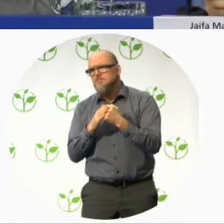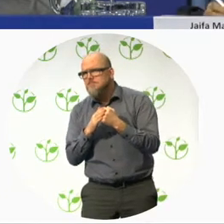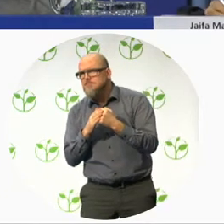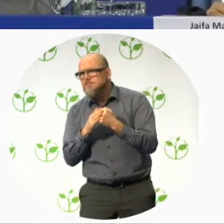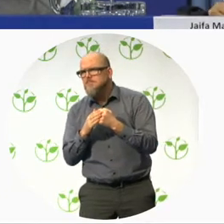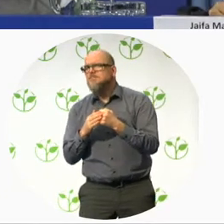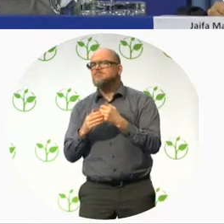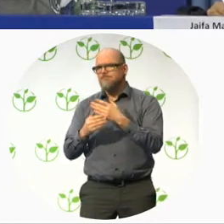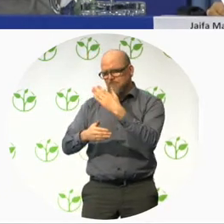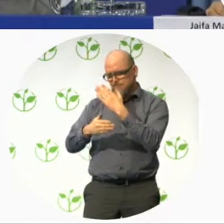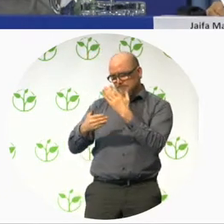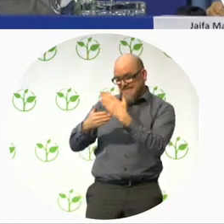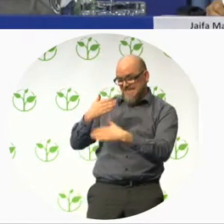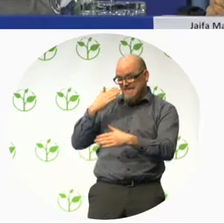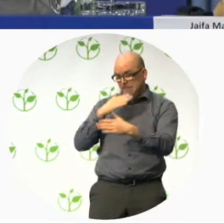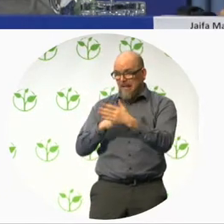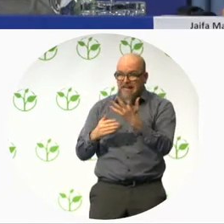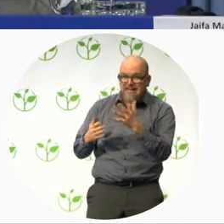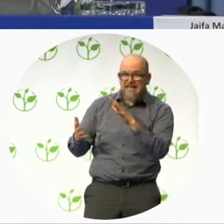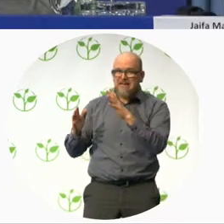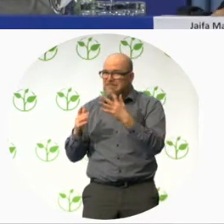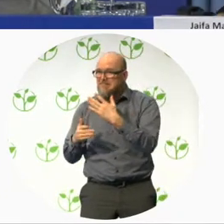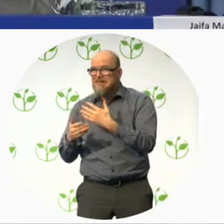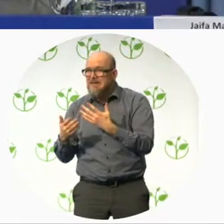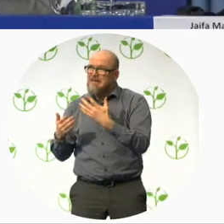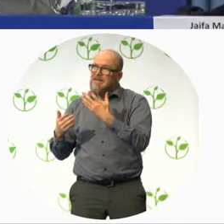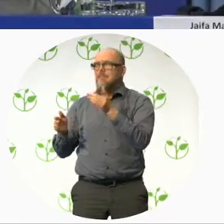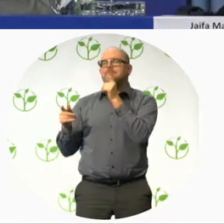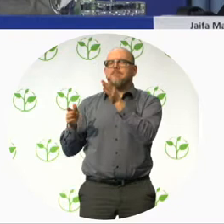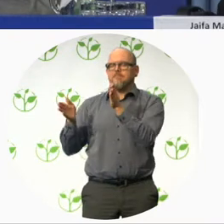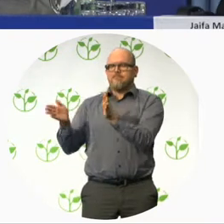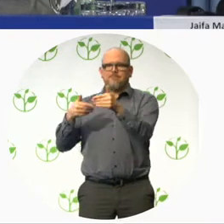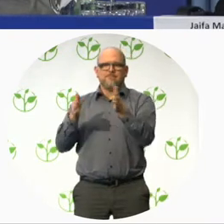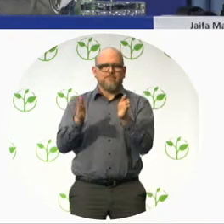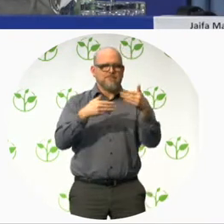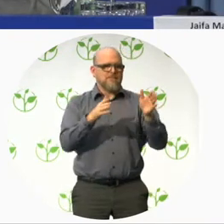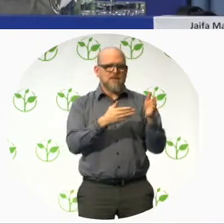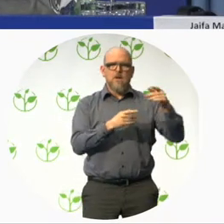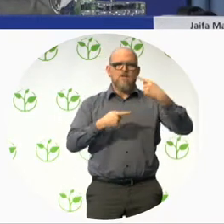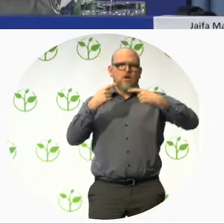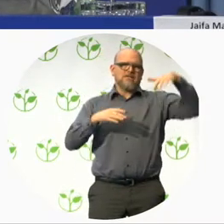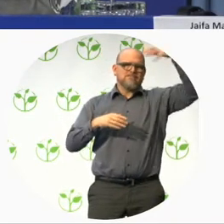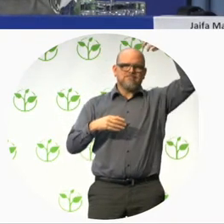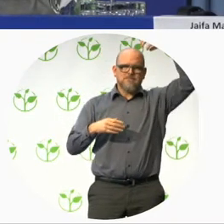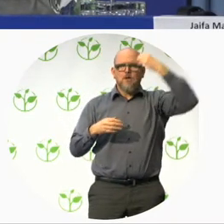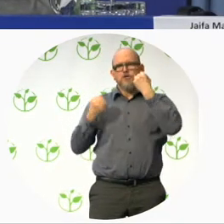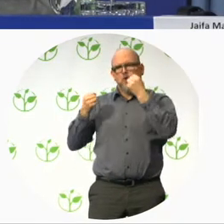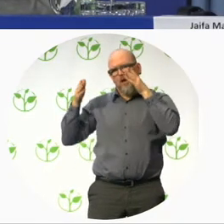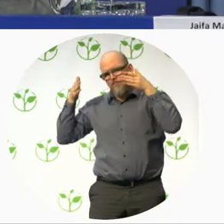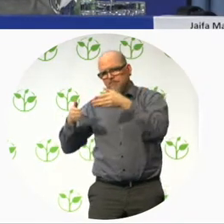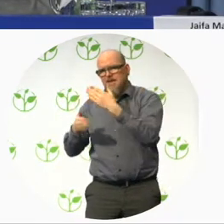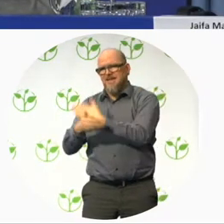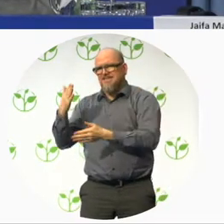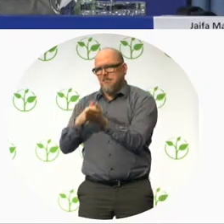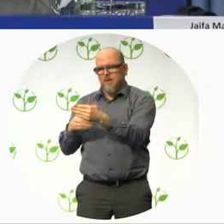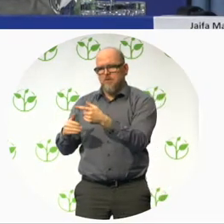a kind, humble prince in Jordan, Prince Raed, the Public Security Department, a local pharmacy chain in Jordan,